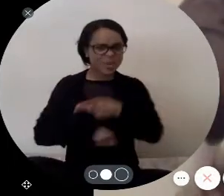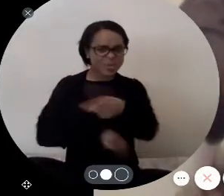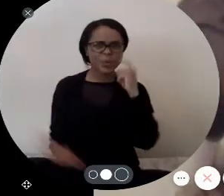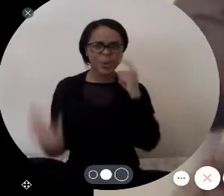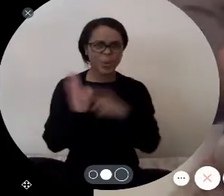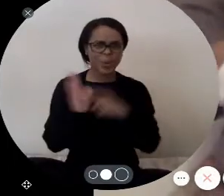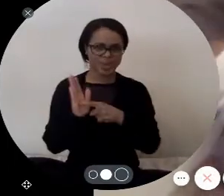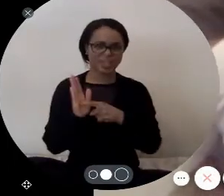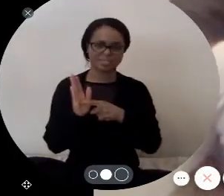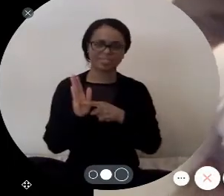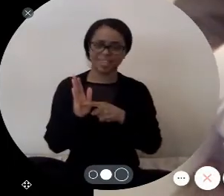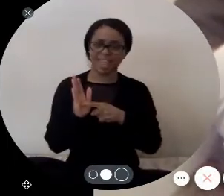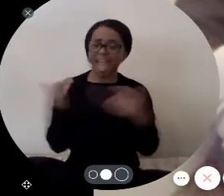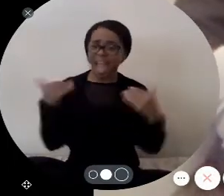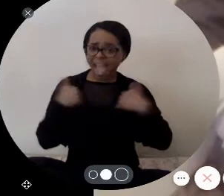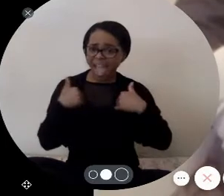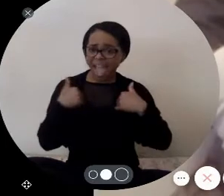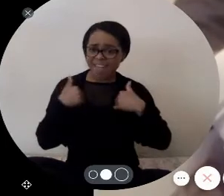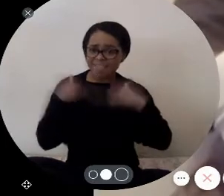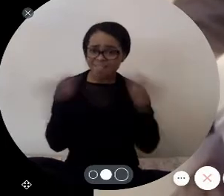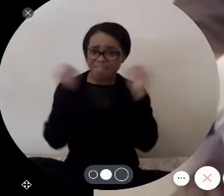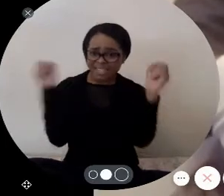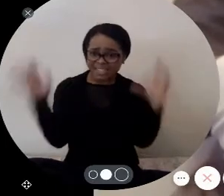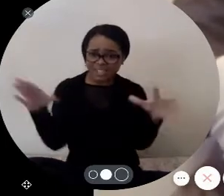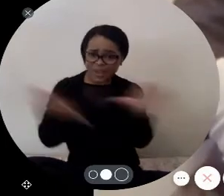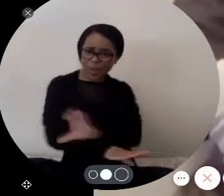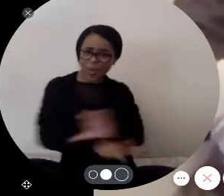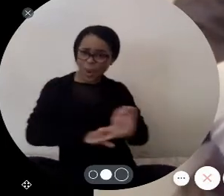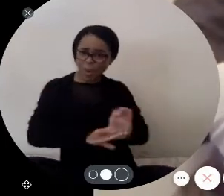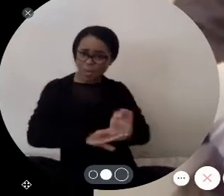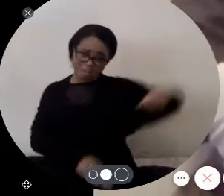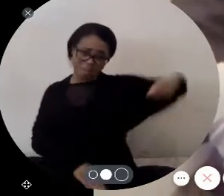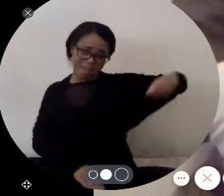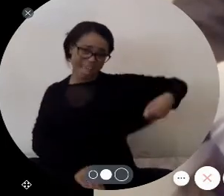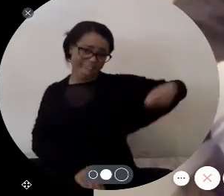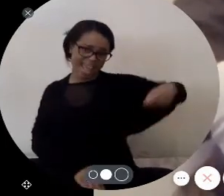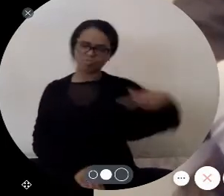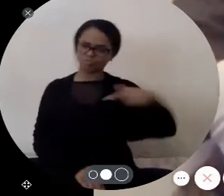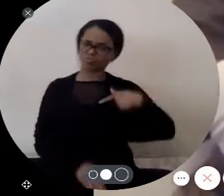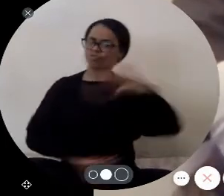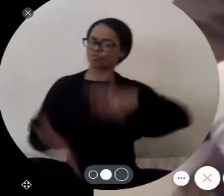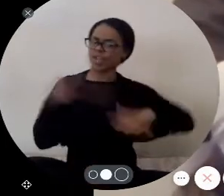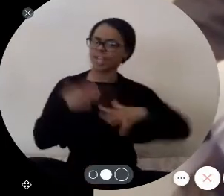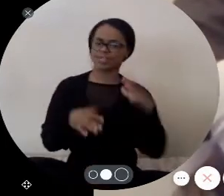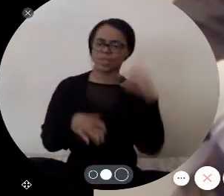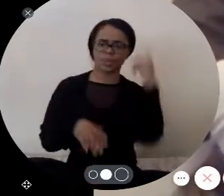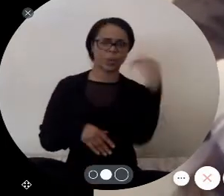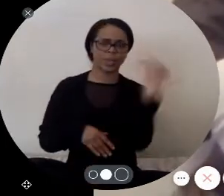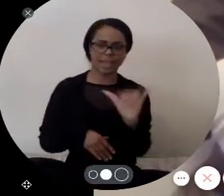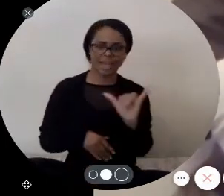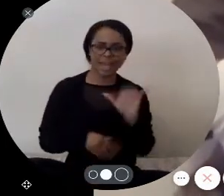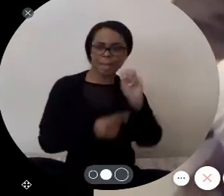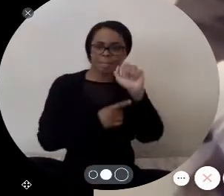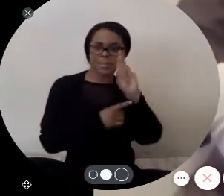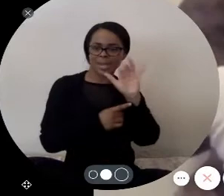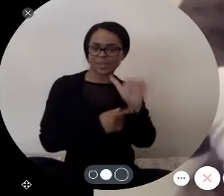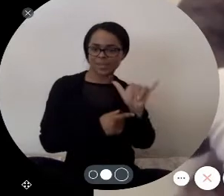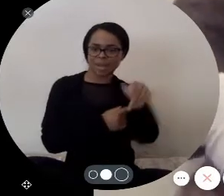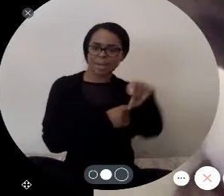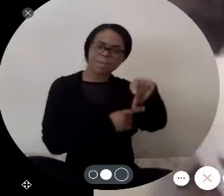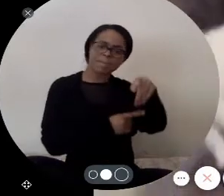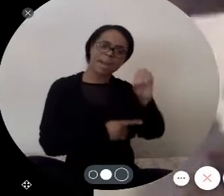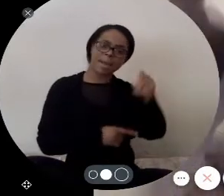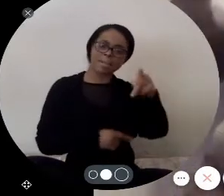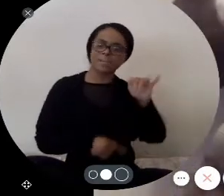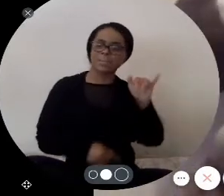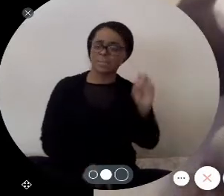I have come with my magic carpet bag as Mary Poppins. So let's look into the magic carpet